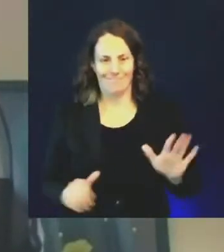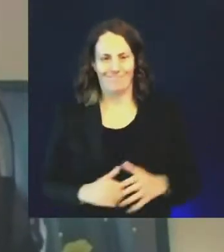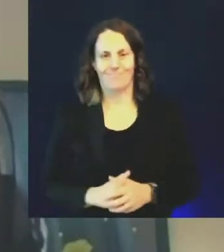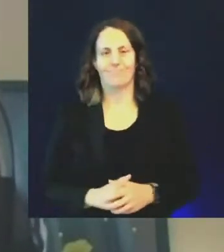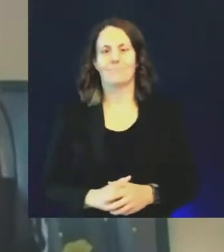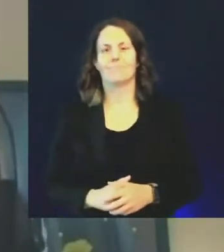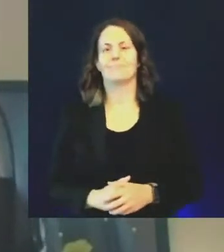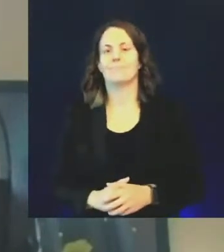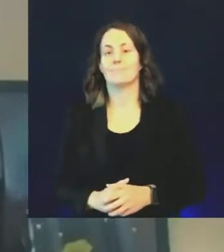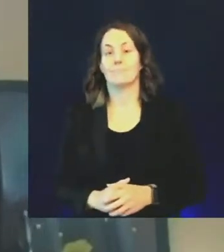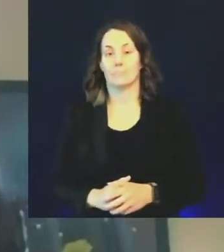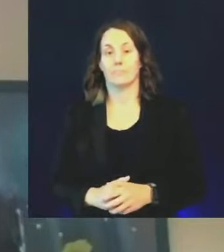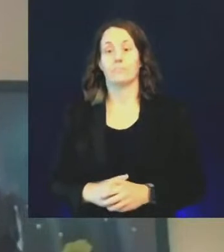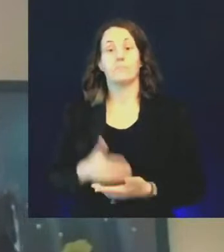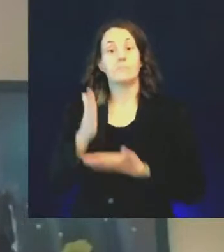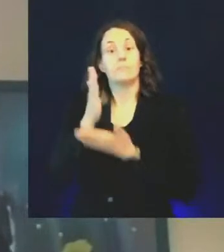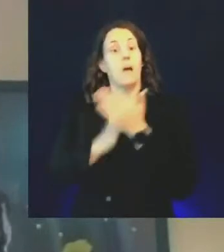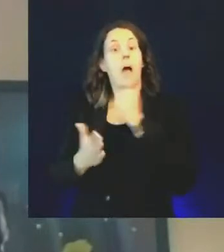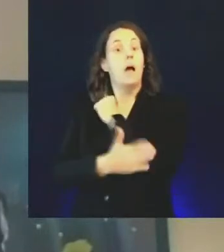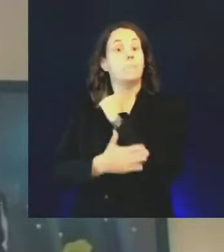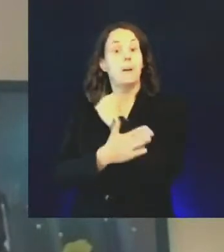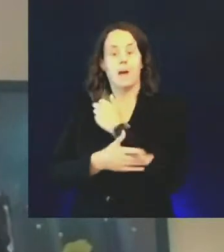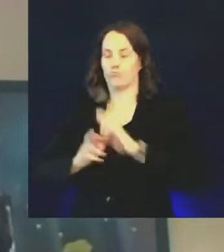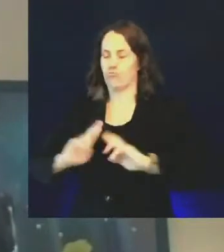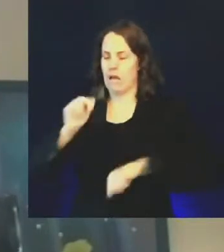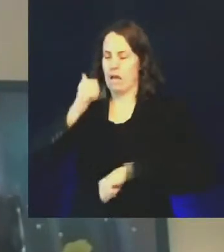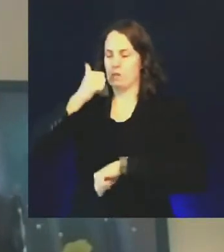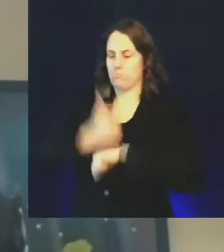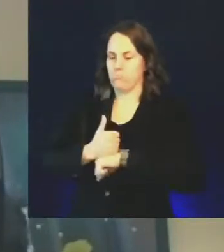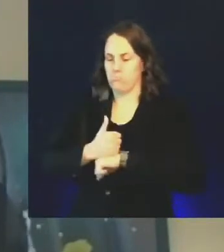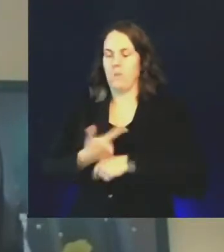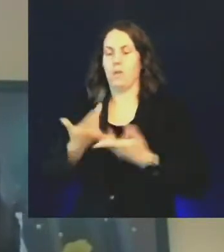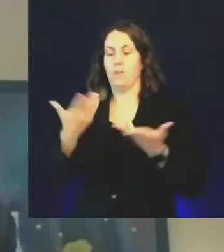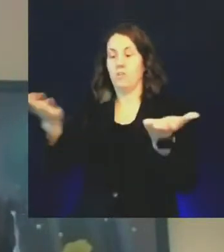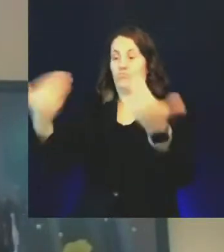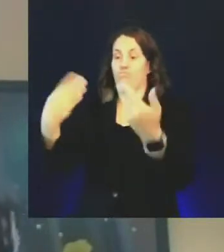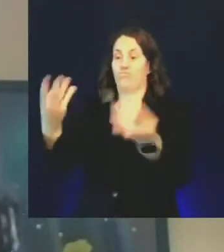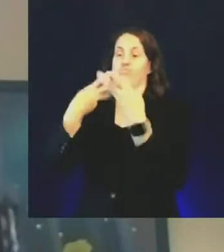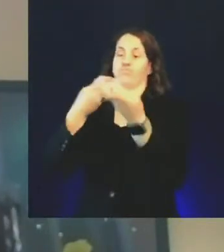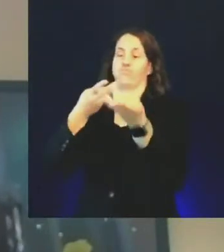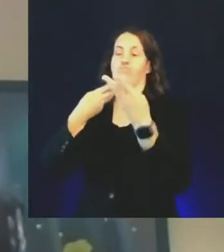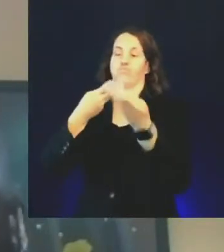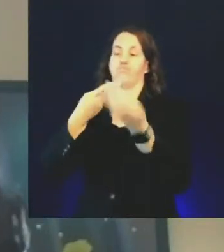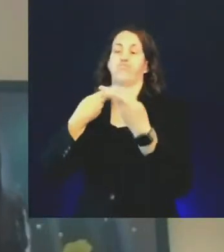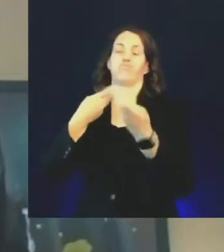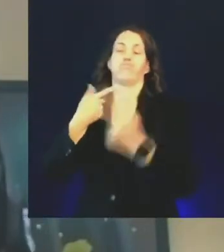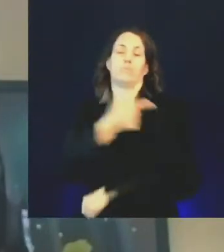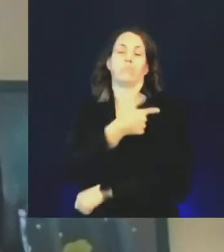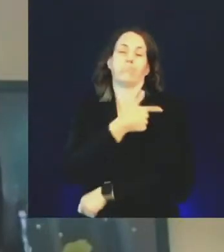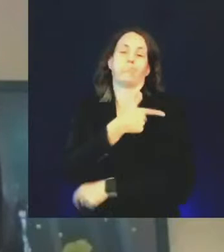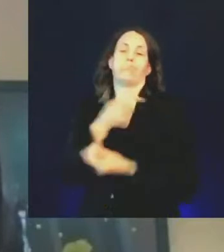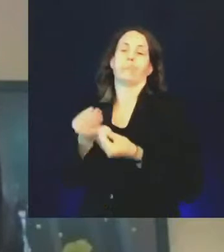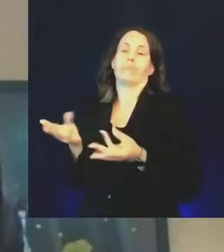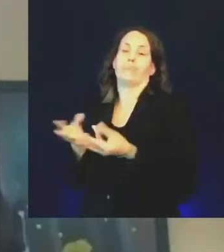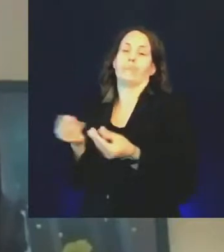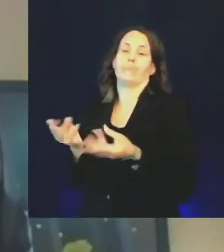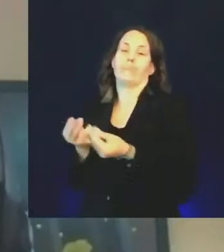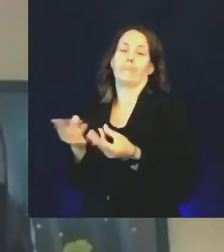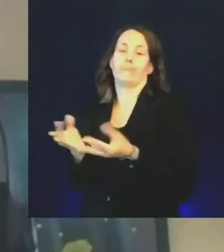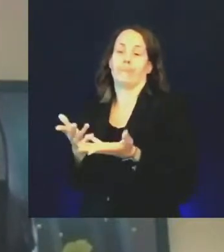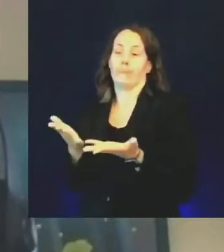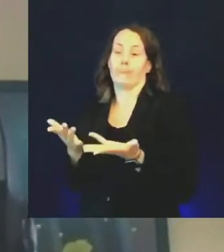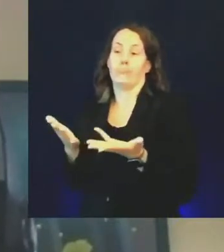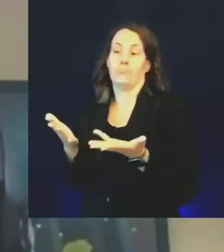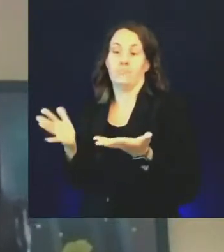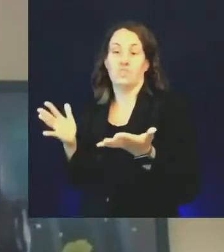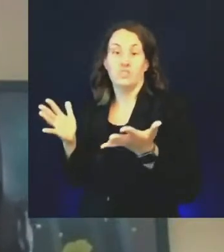that they are most likely to serve. And so most of those bigger clinics are either closing at this point in time or really scaling